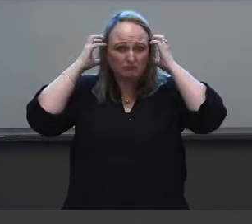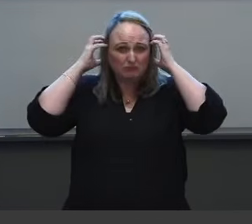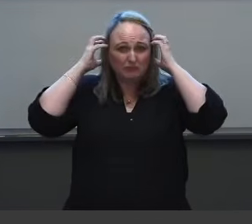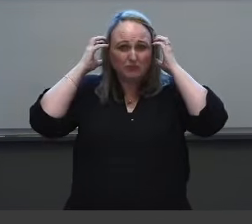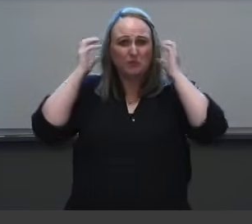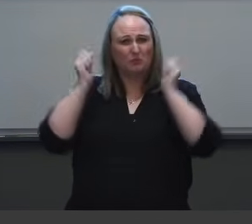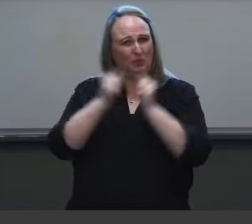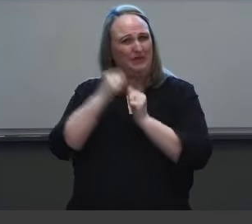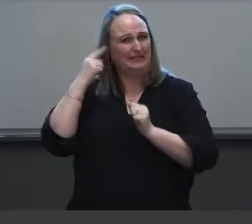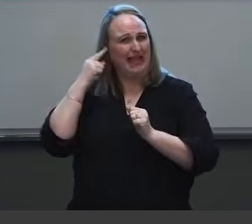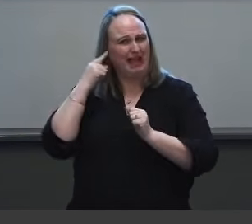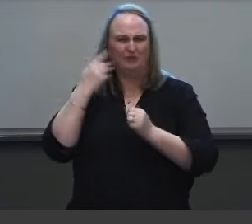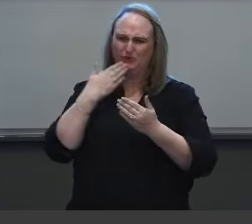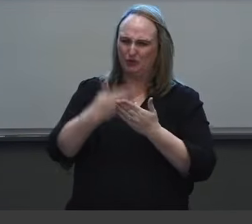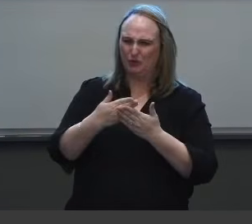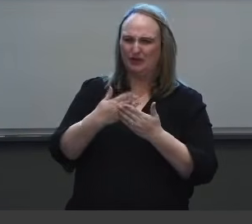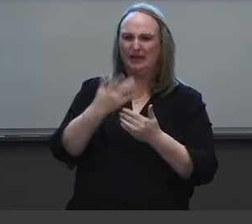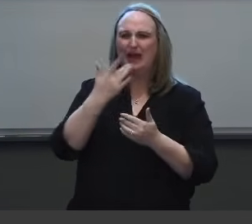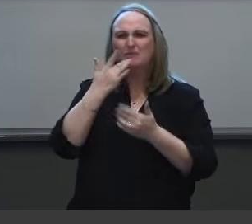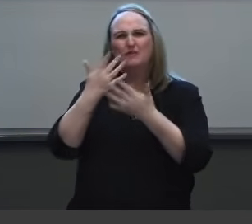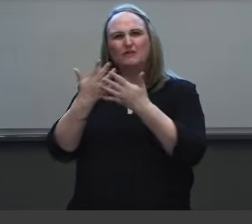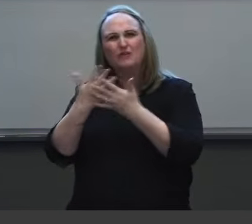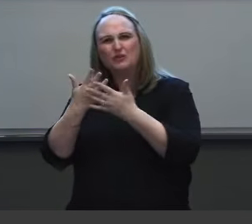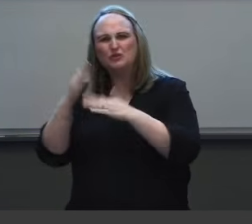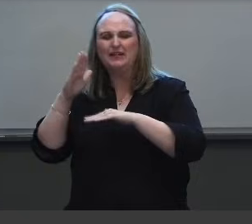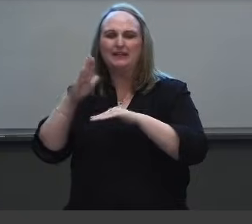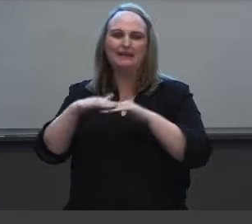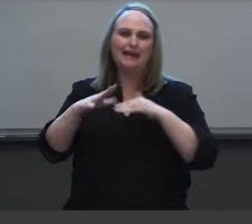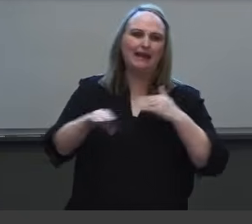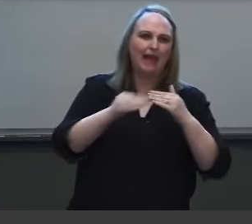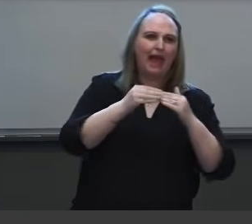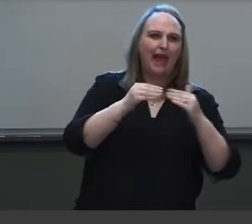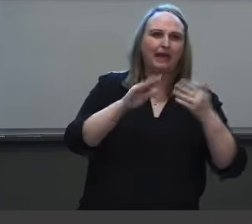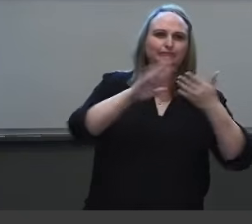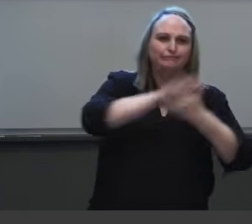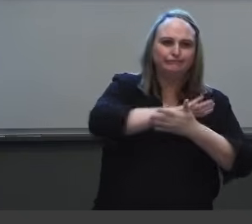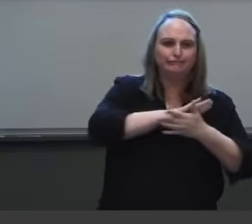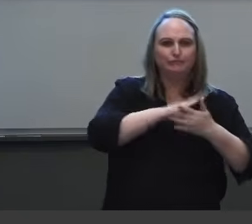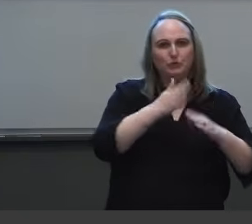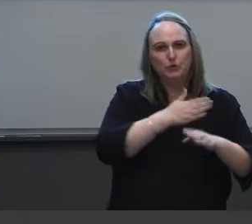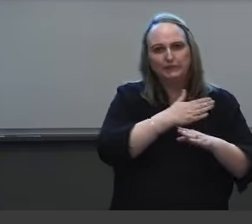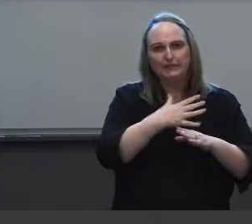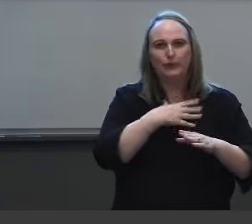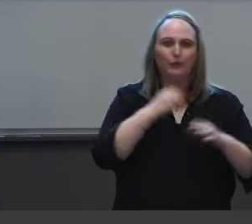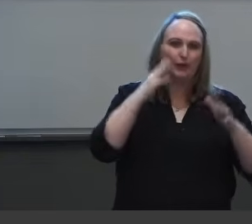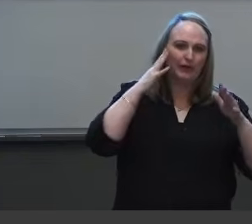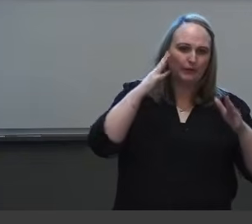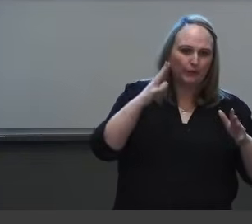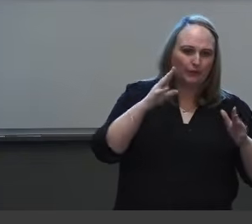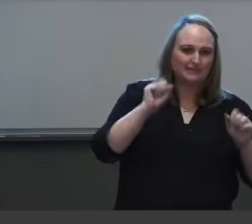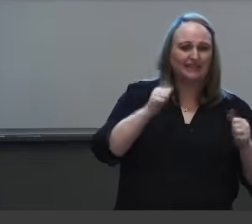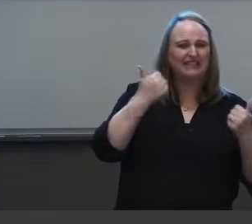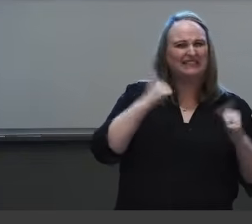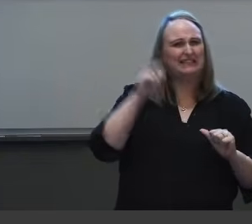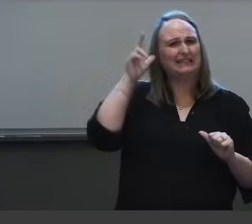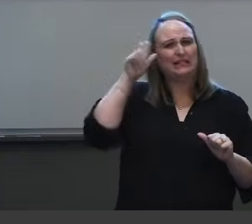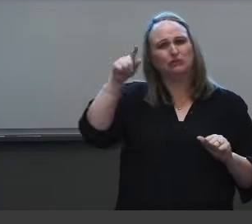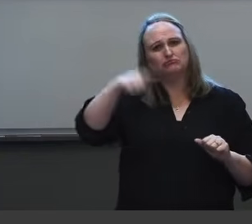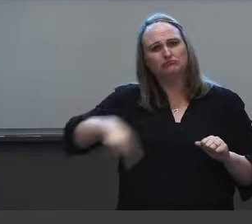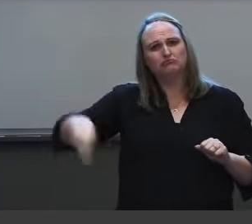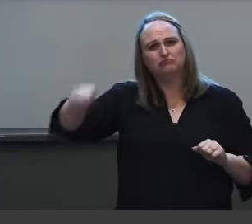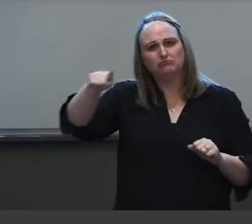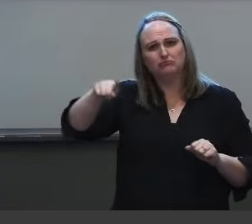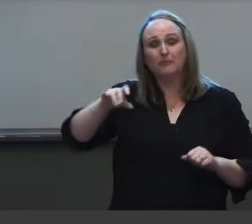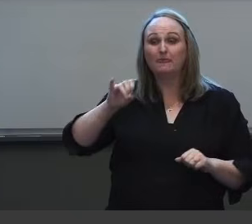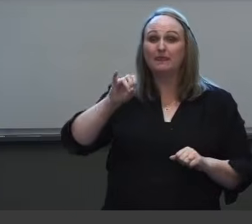was good. I prefer the filtering over music or white noise. Still able to hear what is going on around me. When I listen to music or white noise, I'm